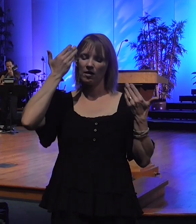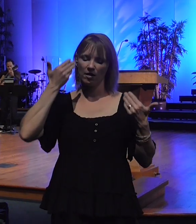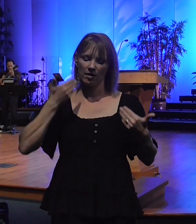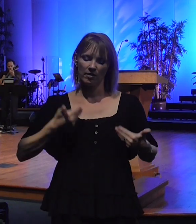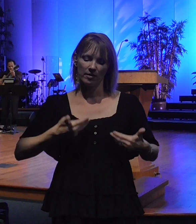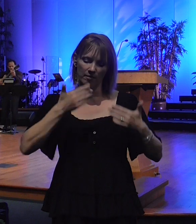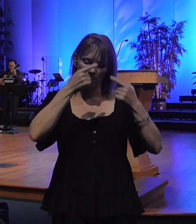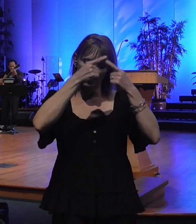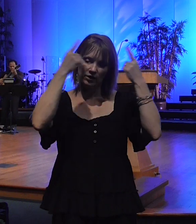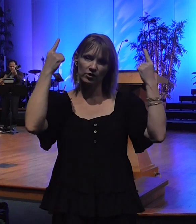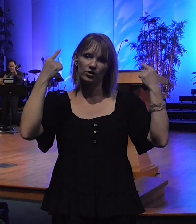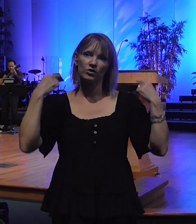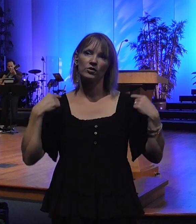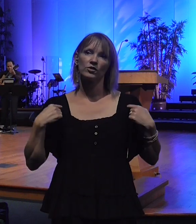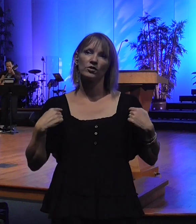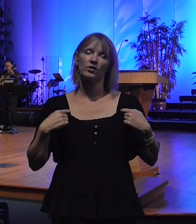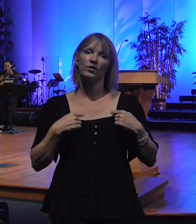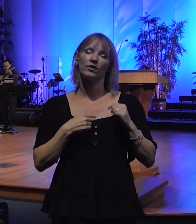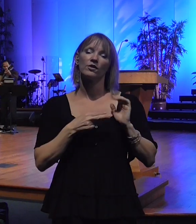on the picture.